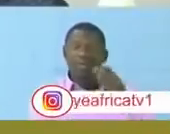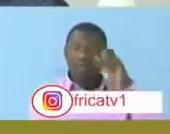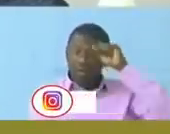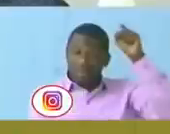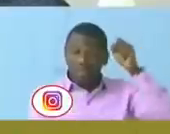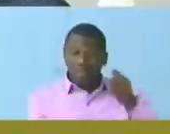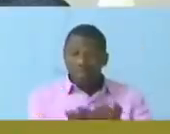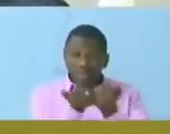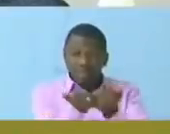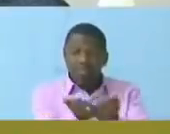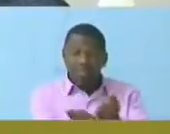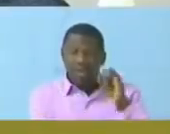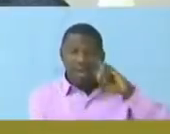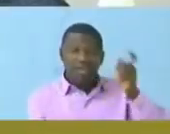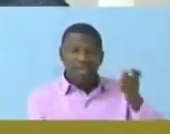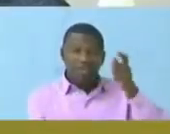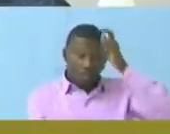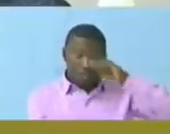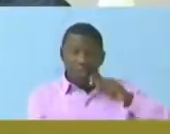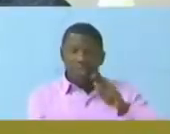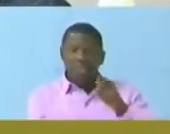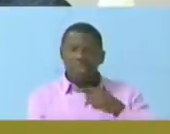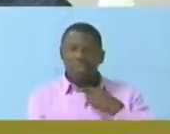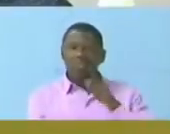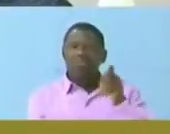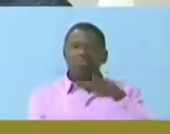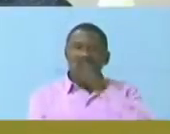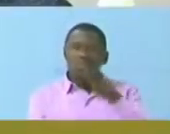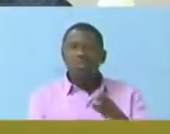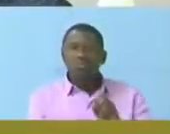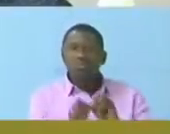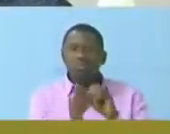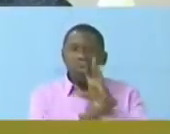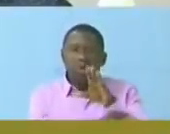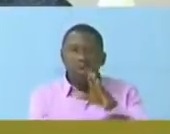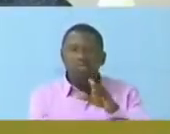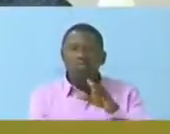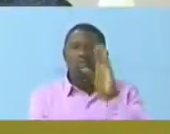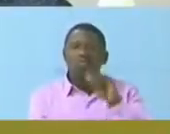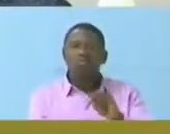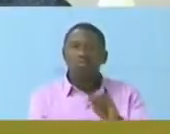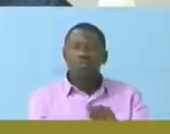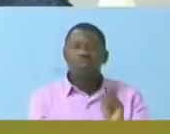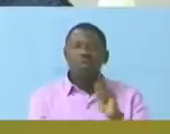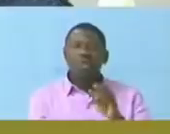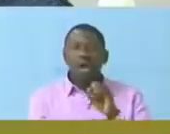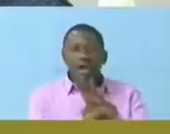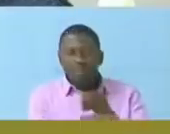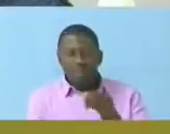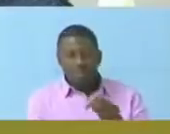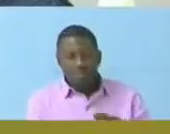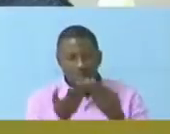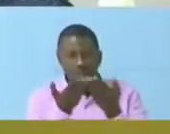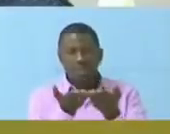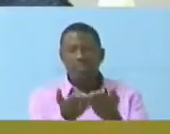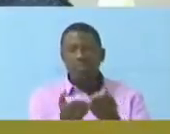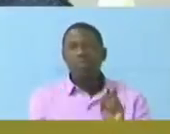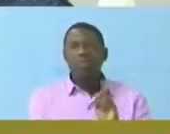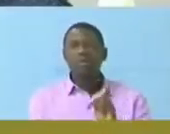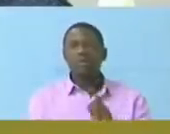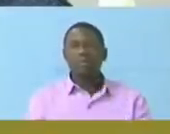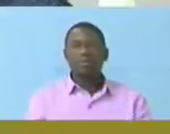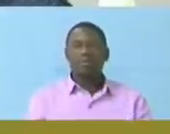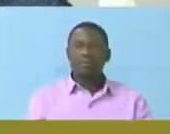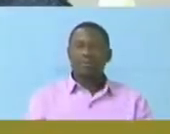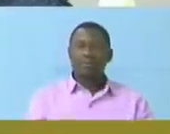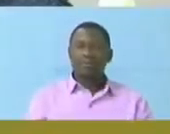her an unlawful order? Sa ite muna beke tele yamar lo ning ayatra President or President na be yamar lo di la mola me